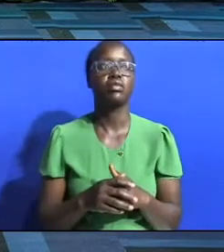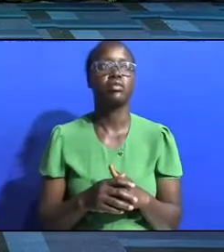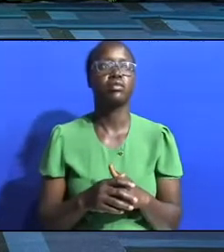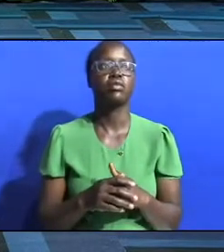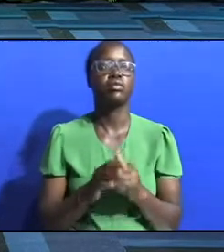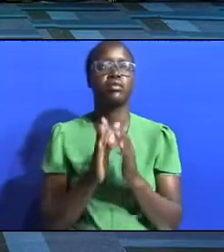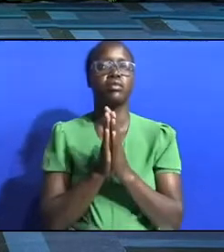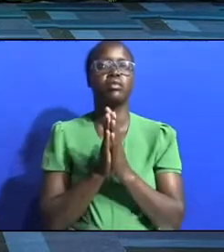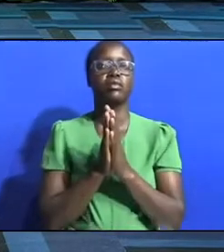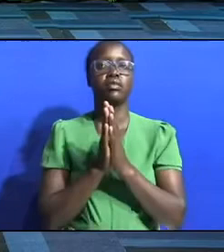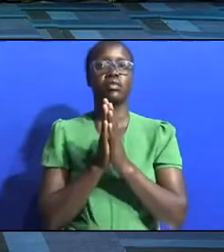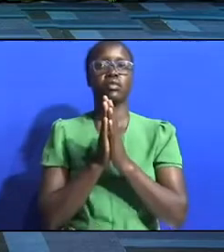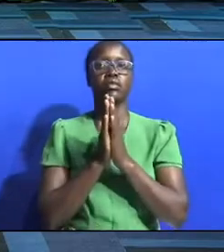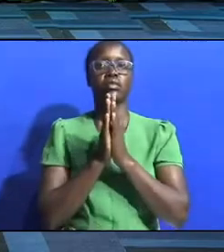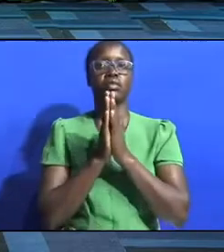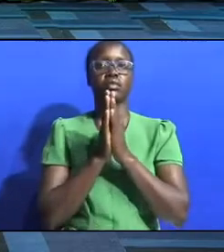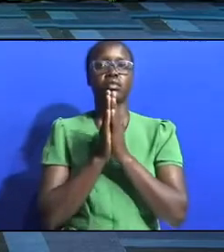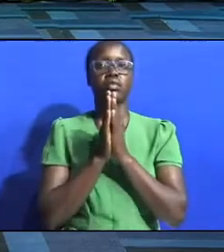Okay, let's pray.